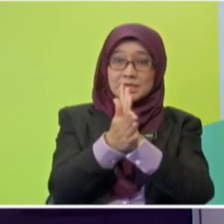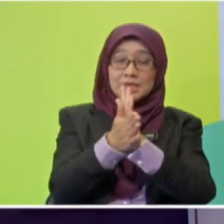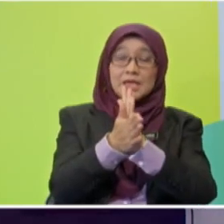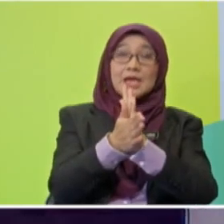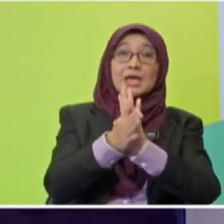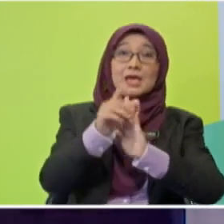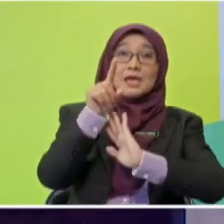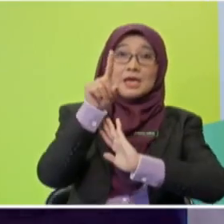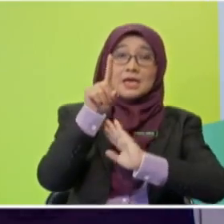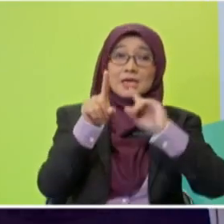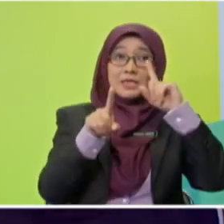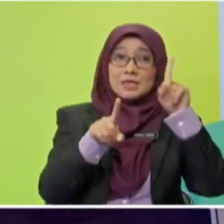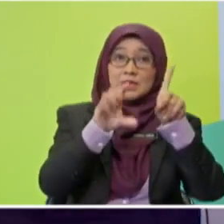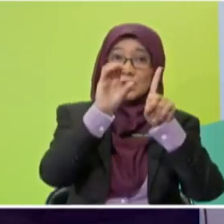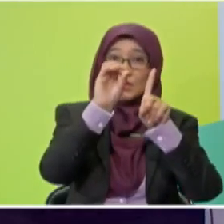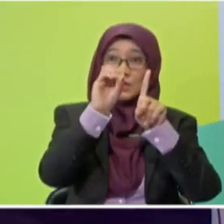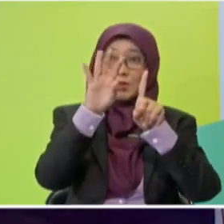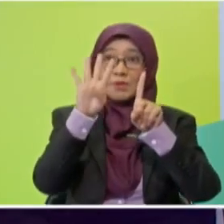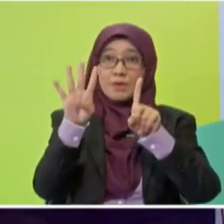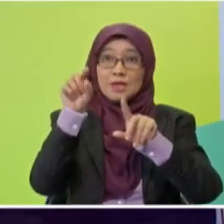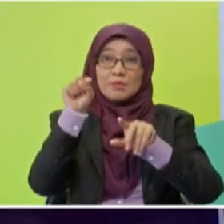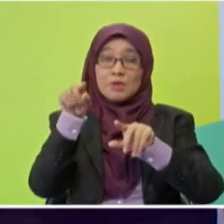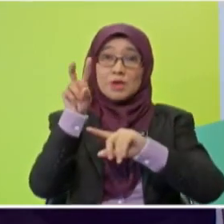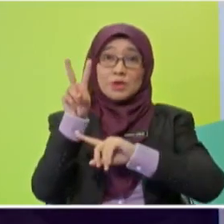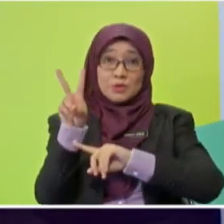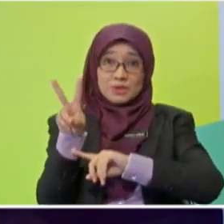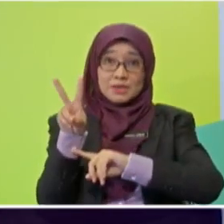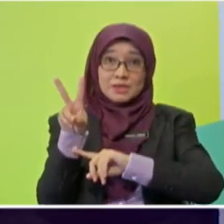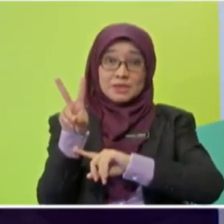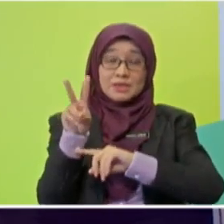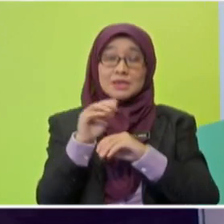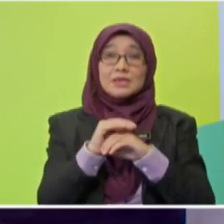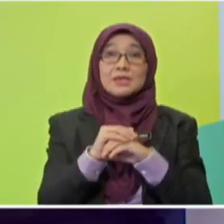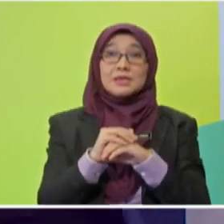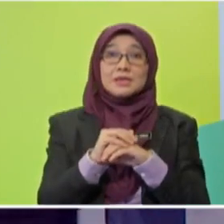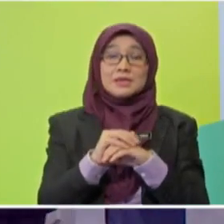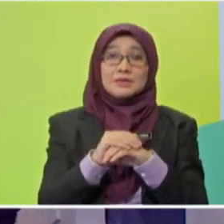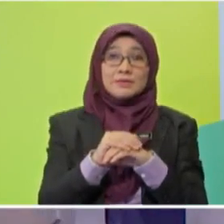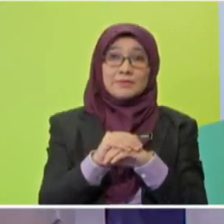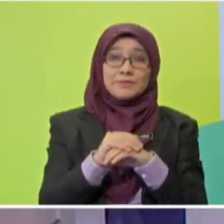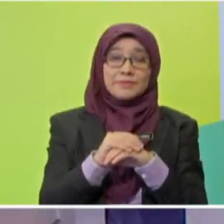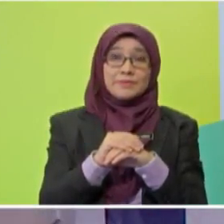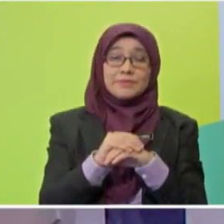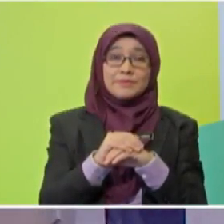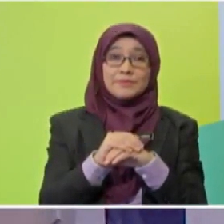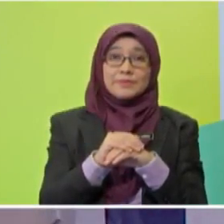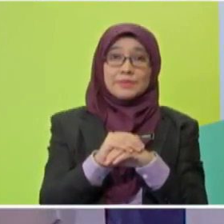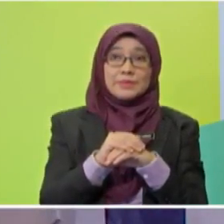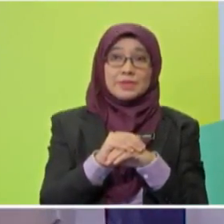again. You change your divisor to whole number. It could be 1 place, it could be 2 places. But you follow here in